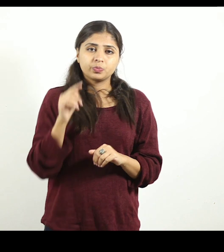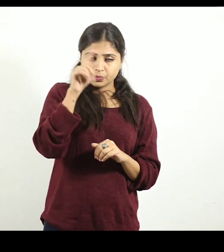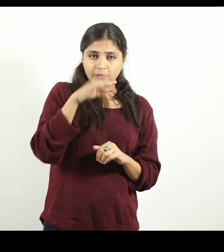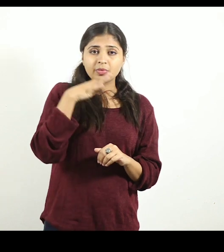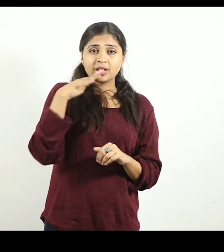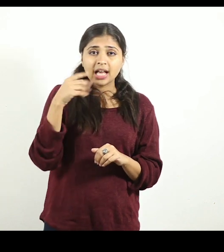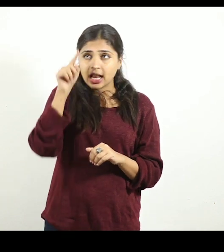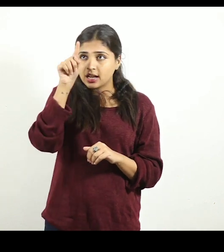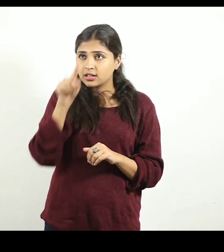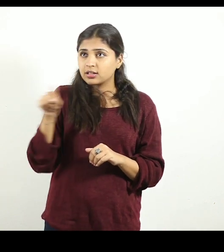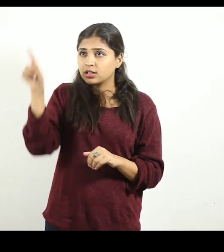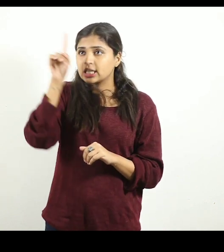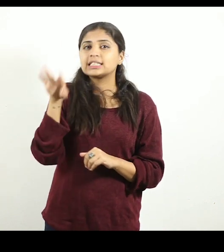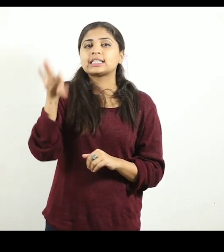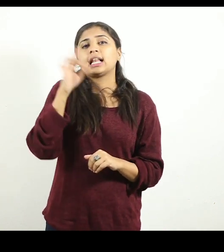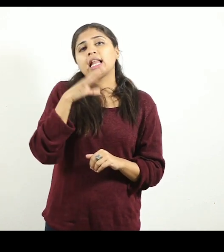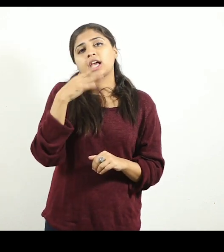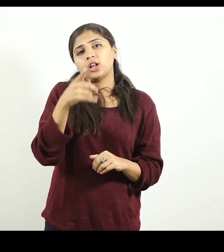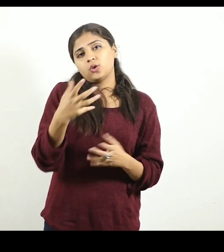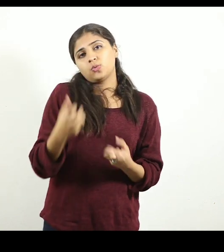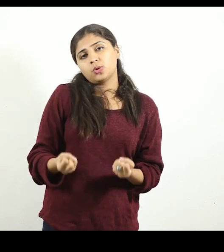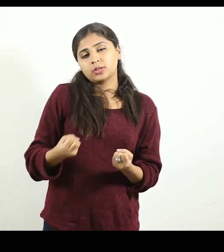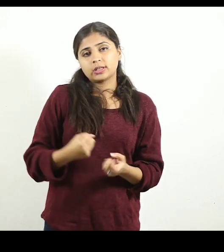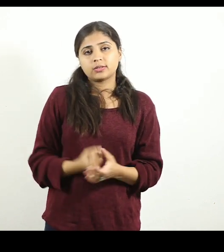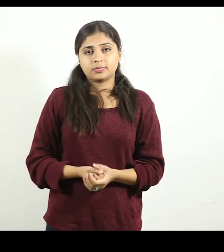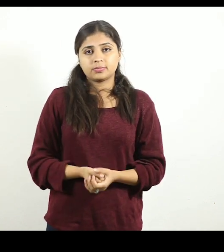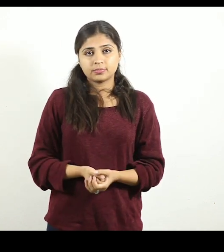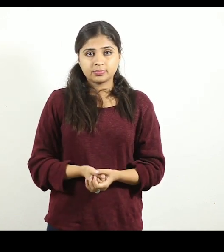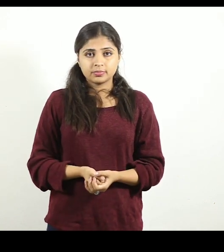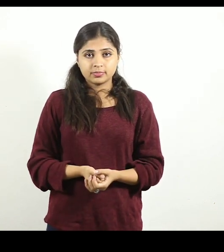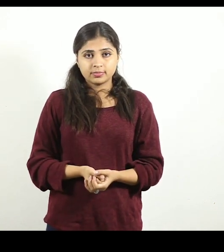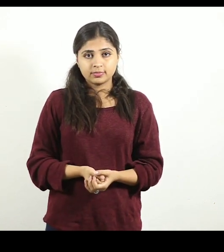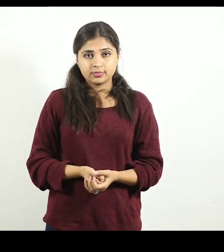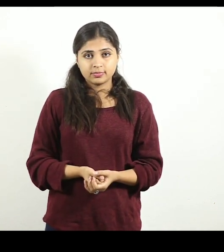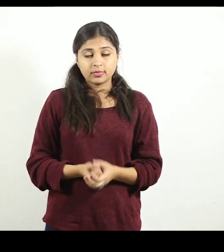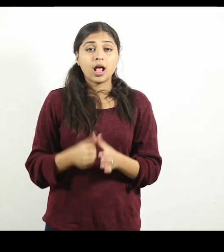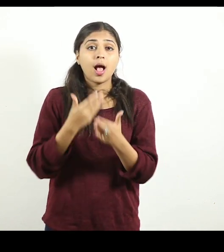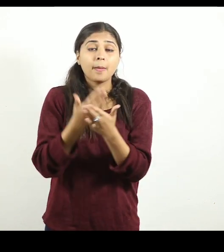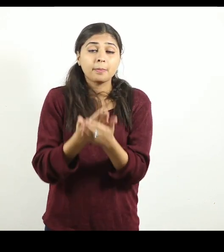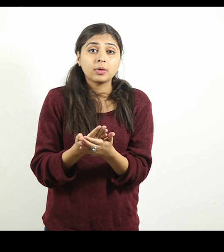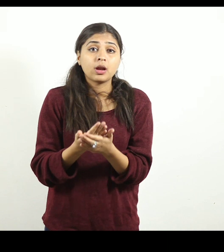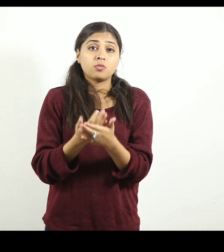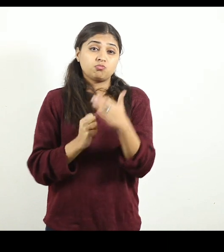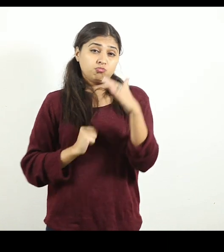most recently selected color, click Fill Color.